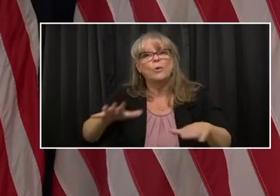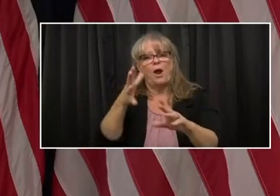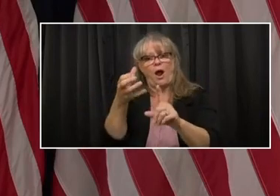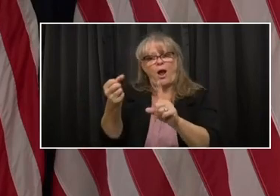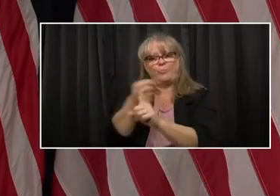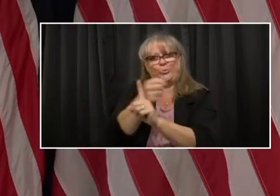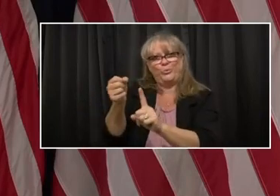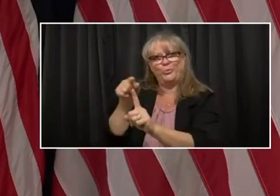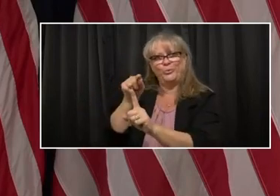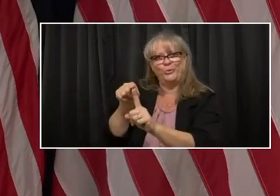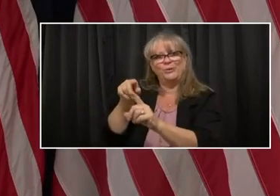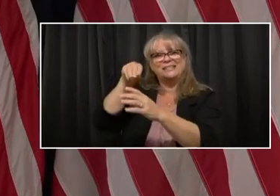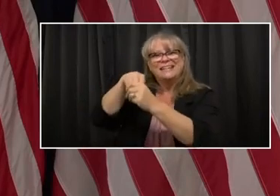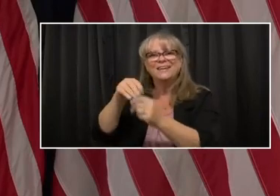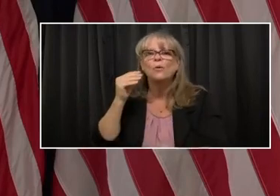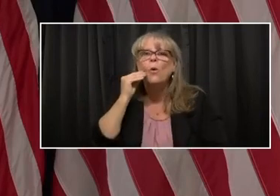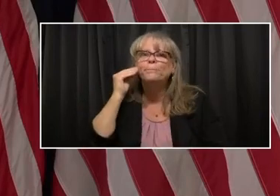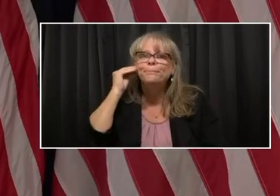unreported.